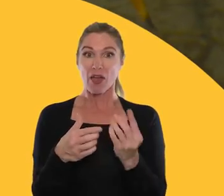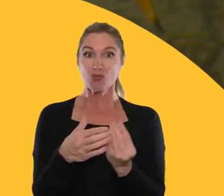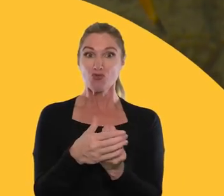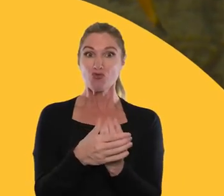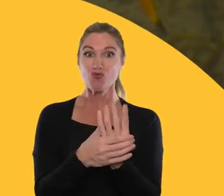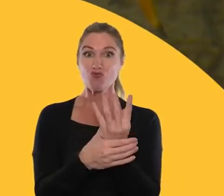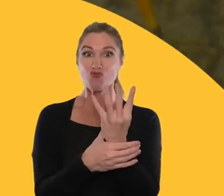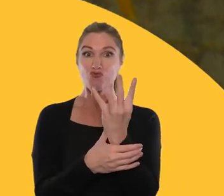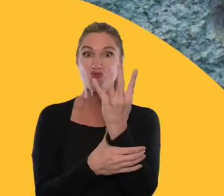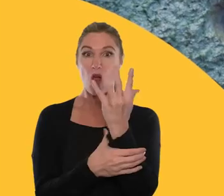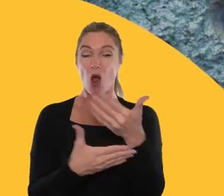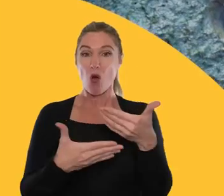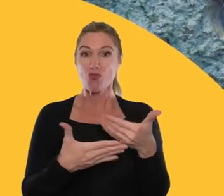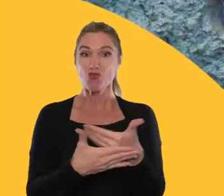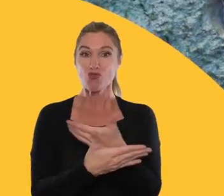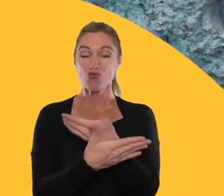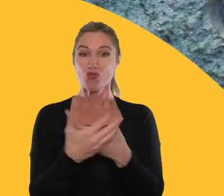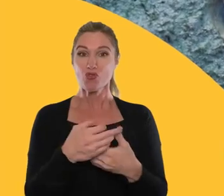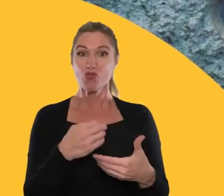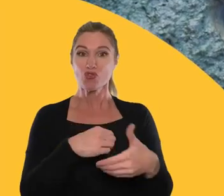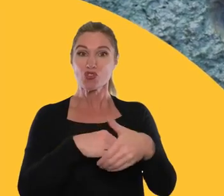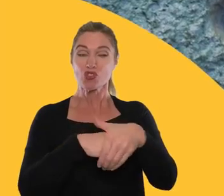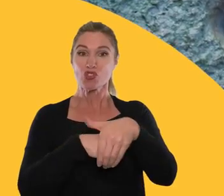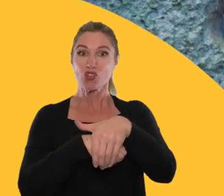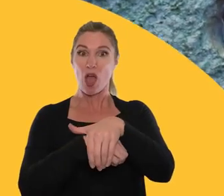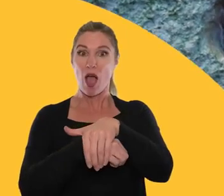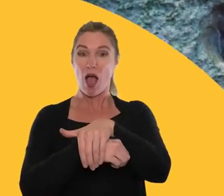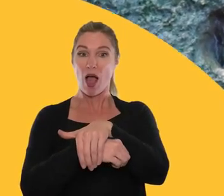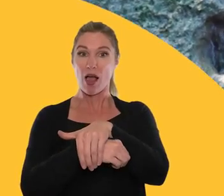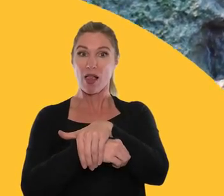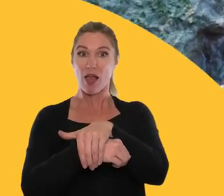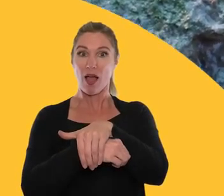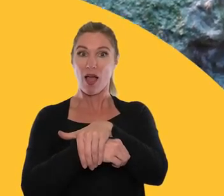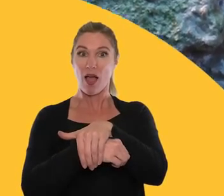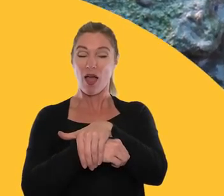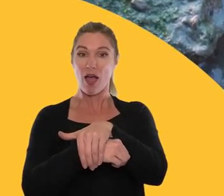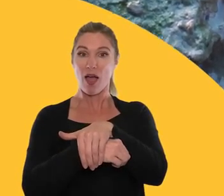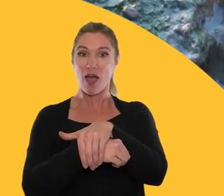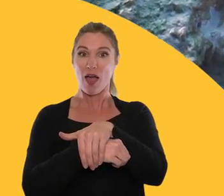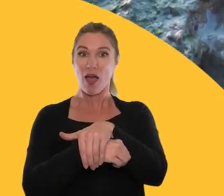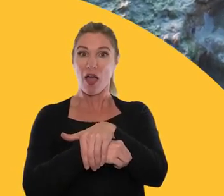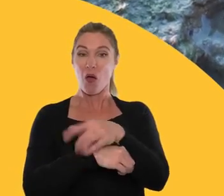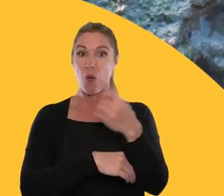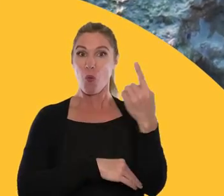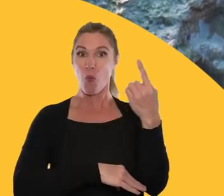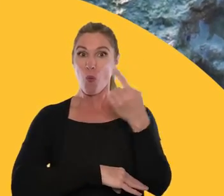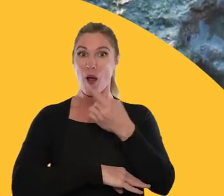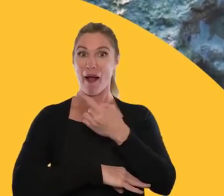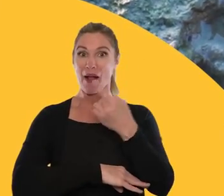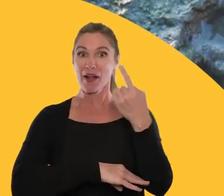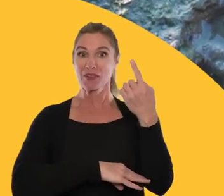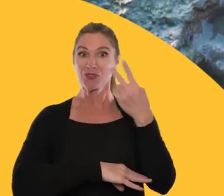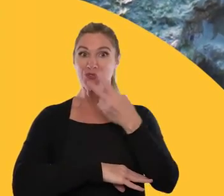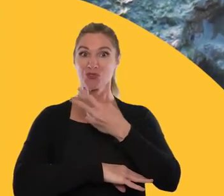Then the crab will grow a new shell that only takes